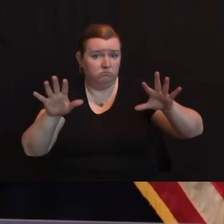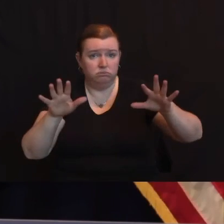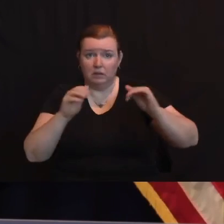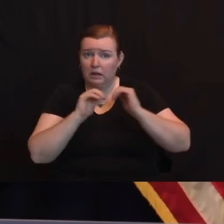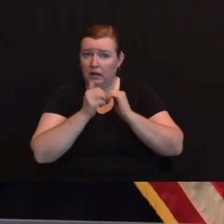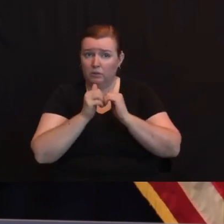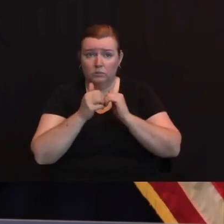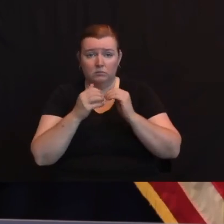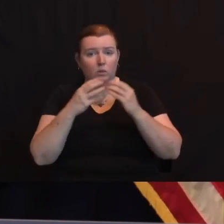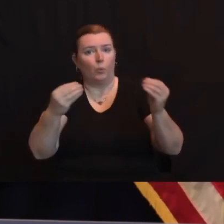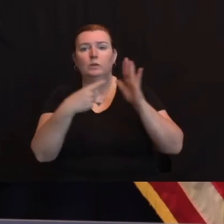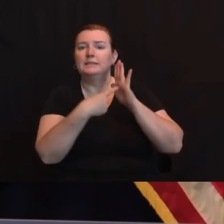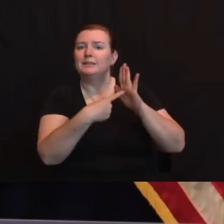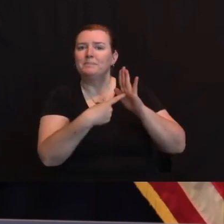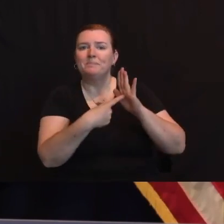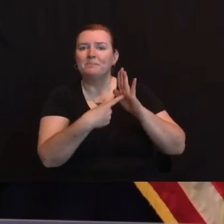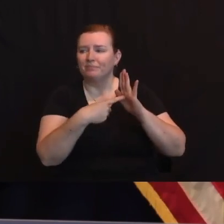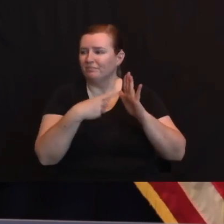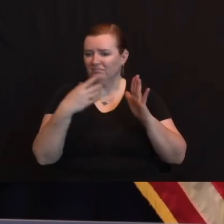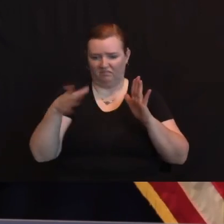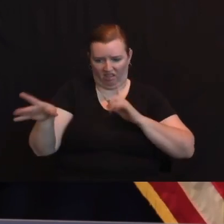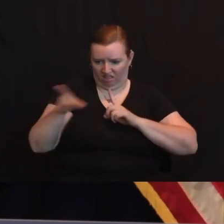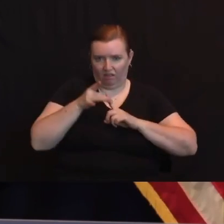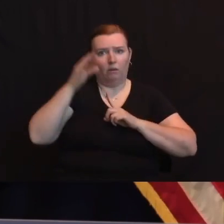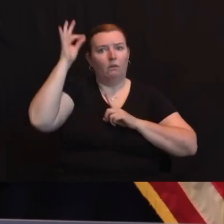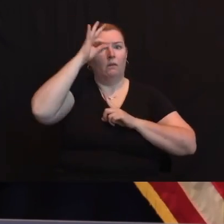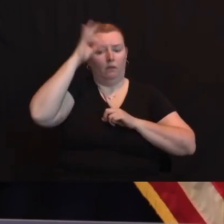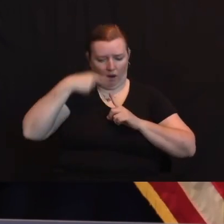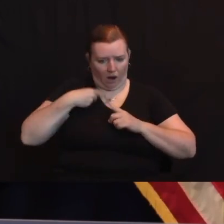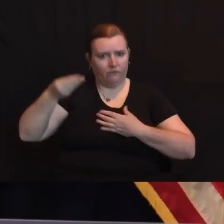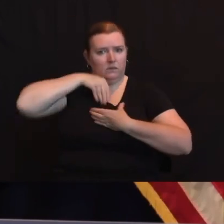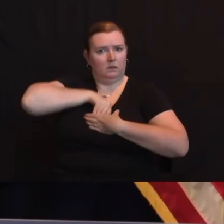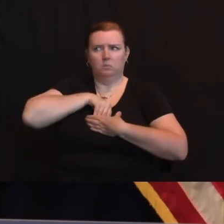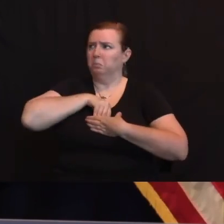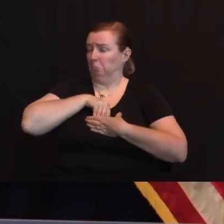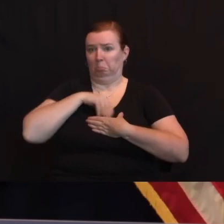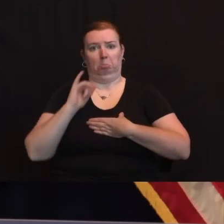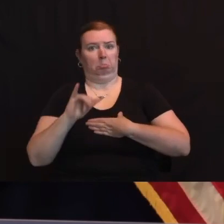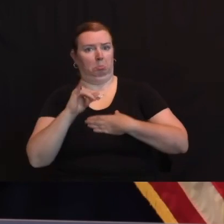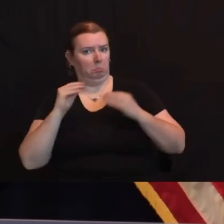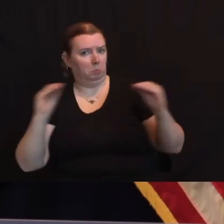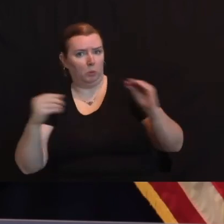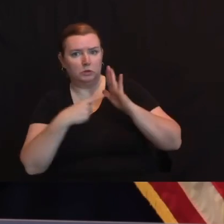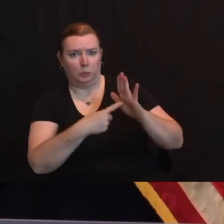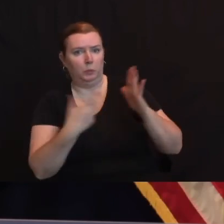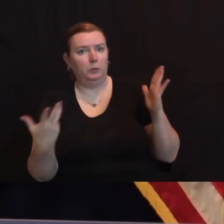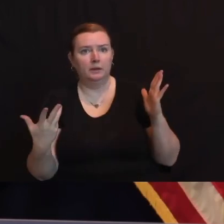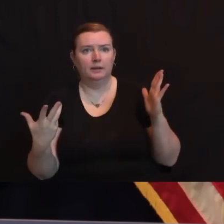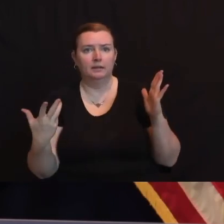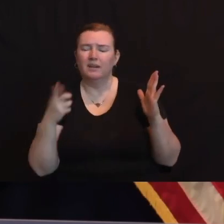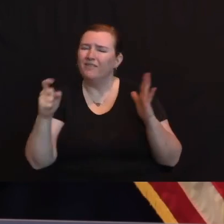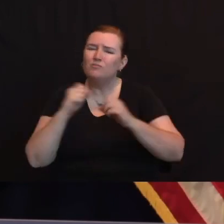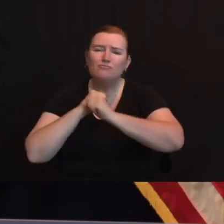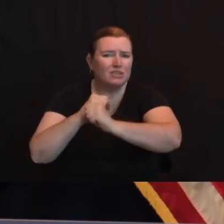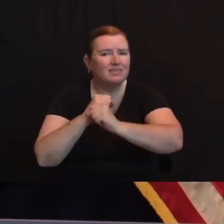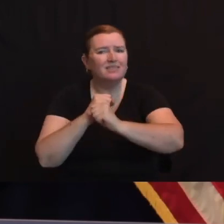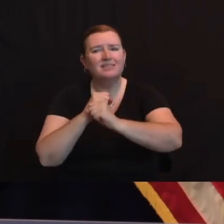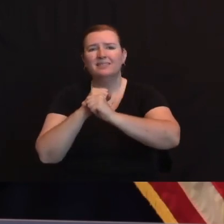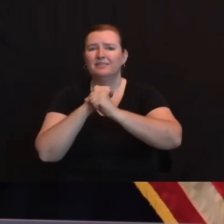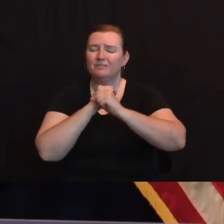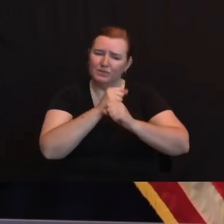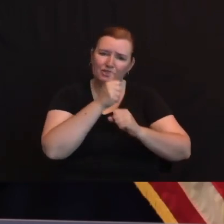don't know that they are infected. That's why it's important to everyone to take steps to protect the health of our families,